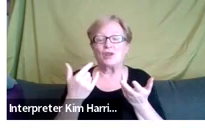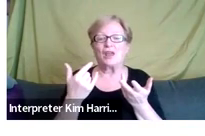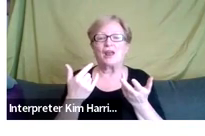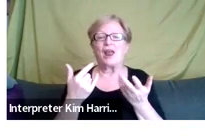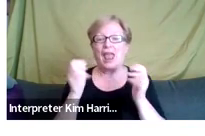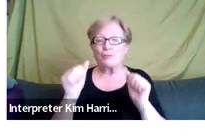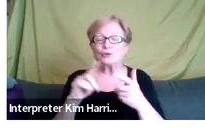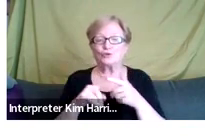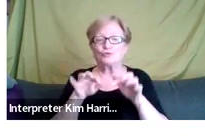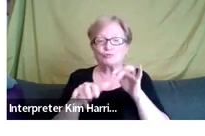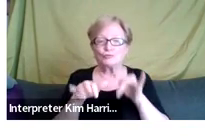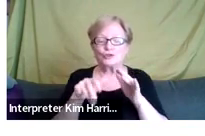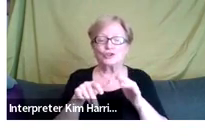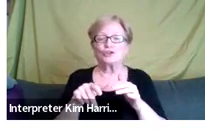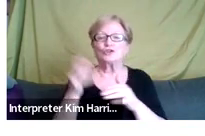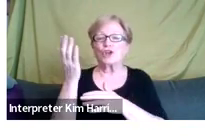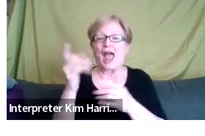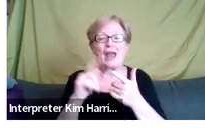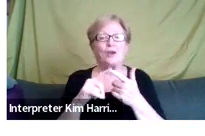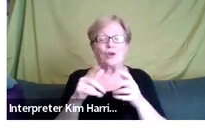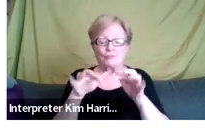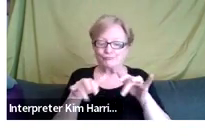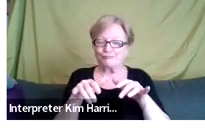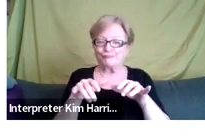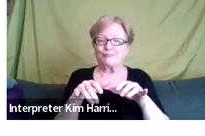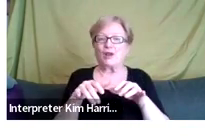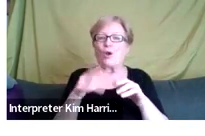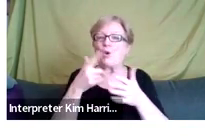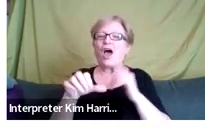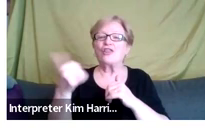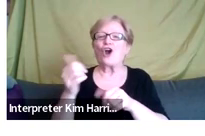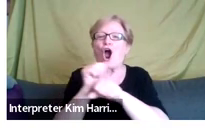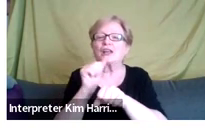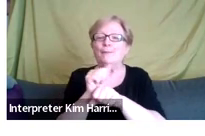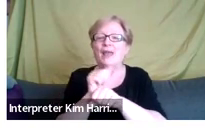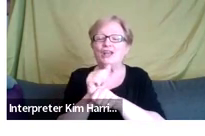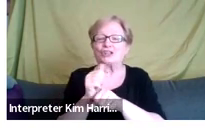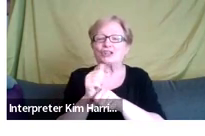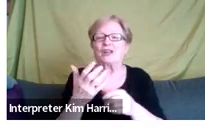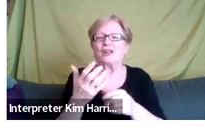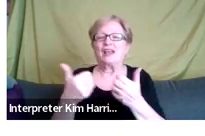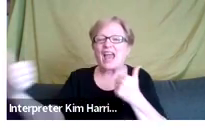chat or just think to yourself, what are other occupation